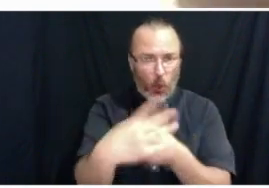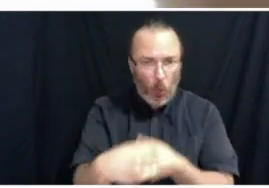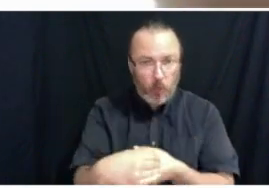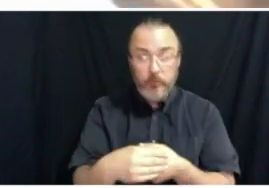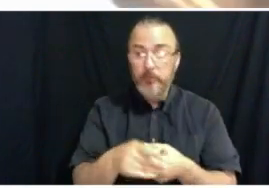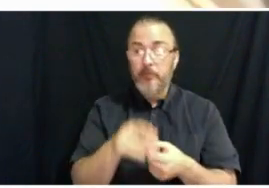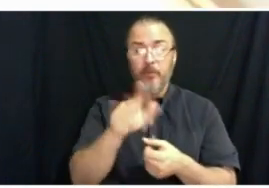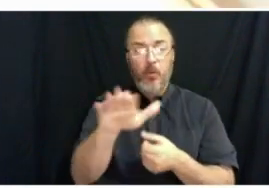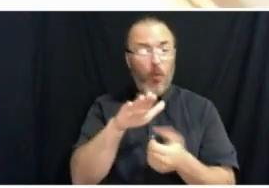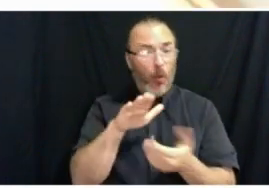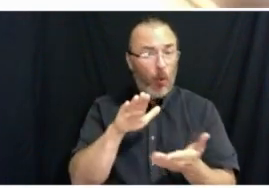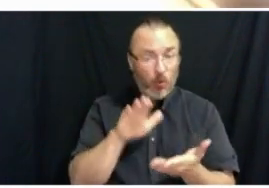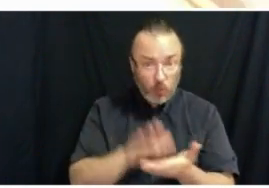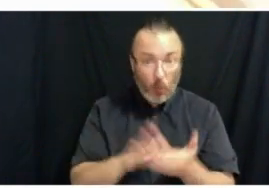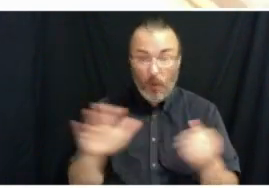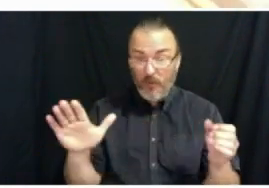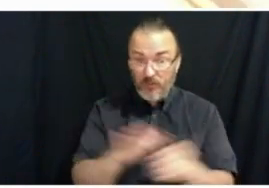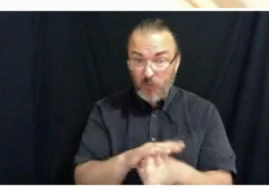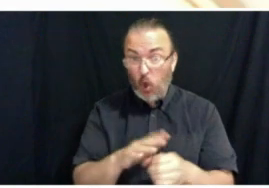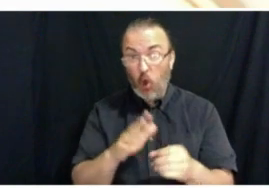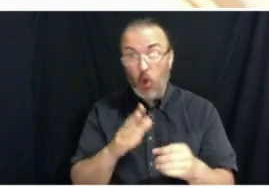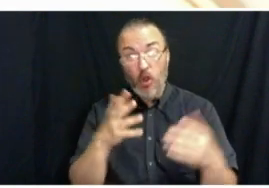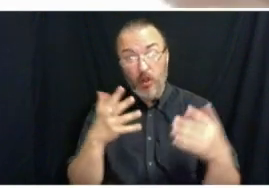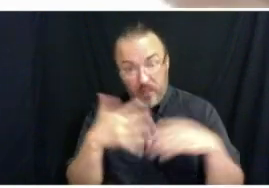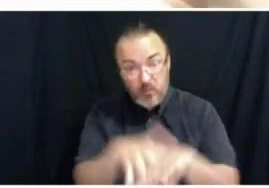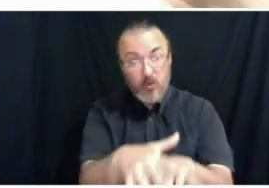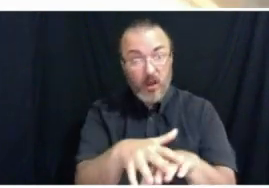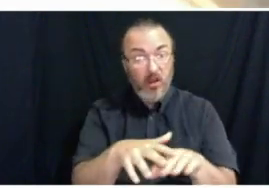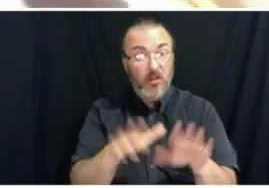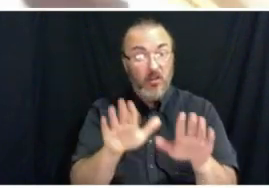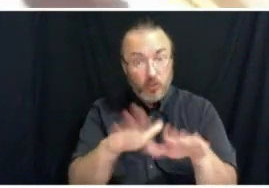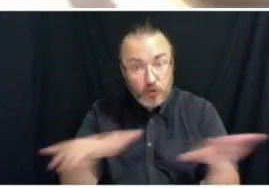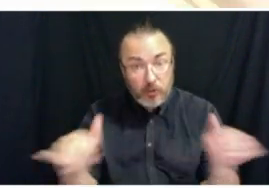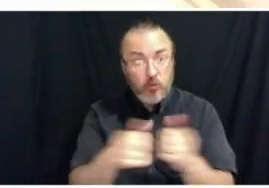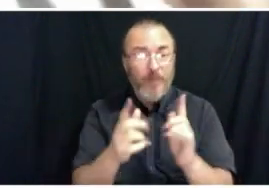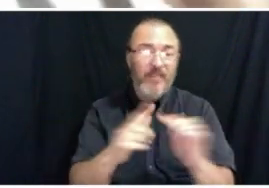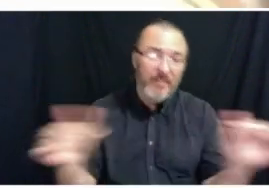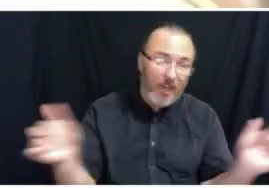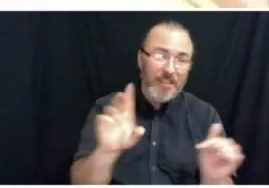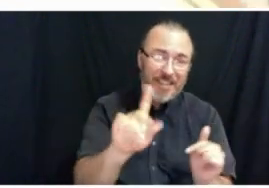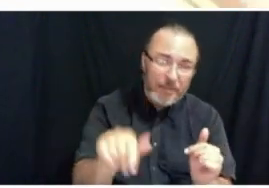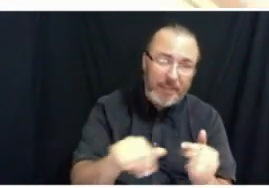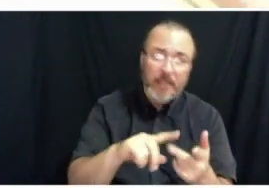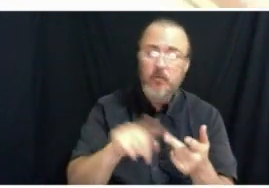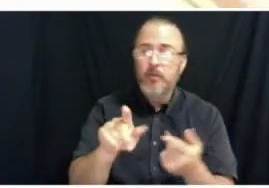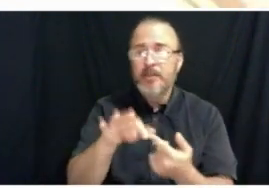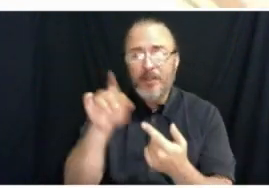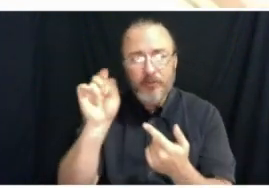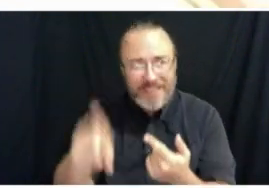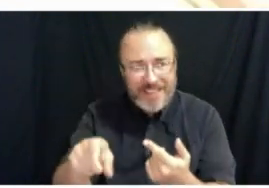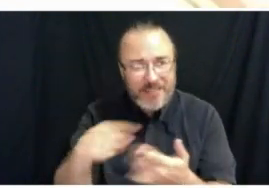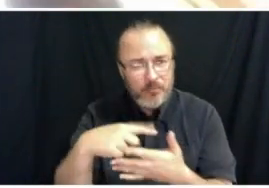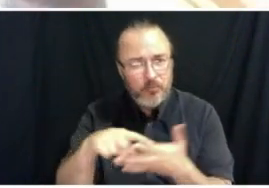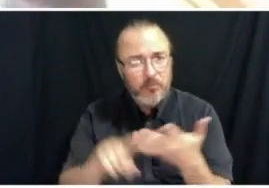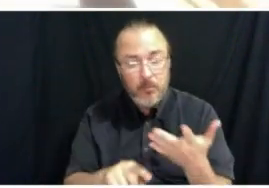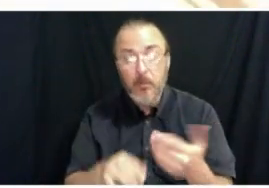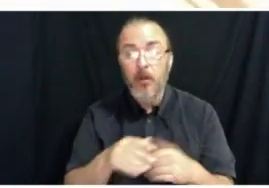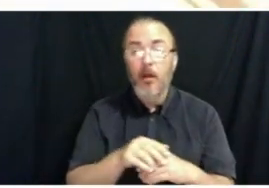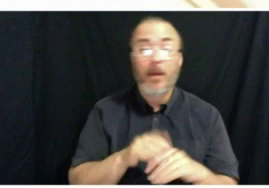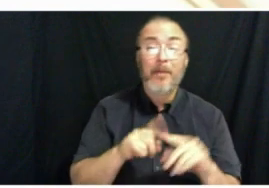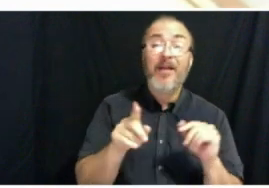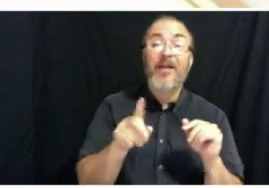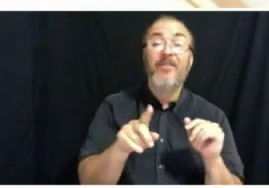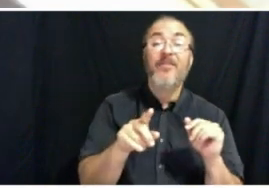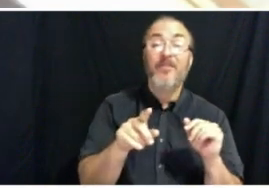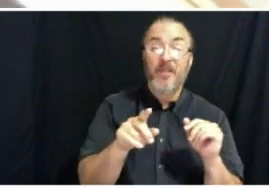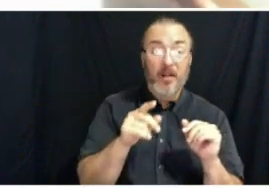fully integrate children with various disabilities or special needs. So in those contexts,